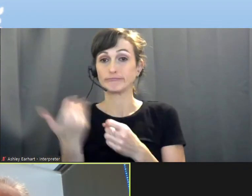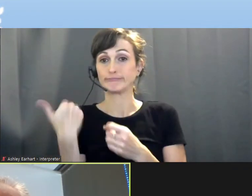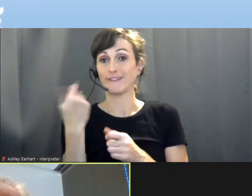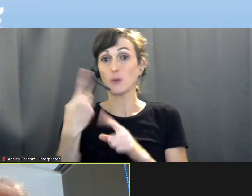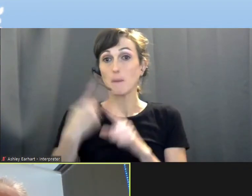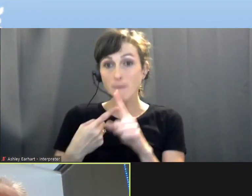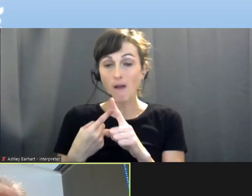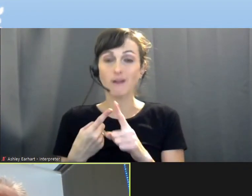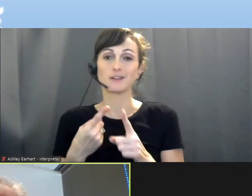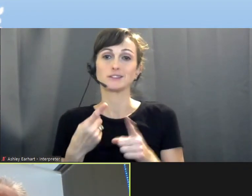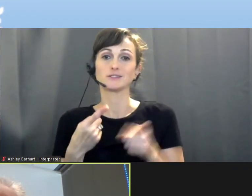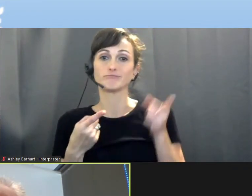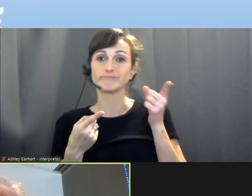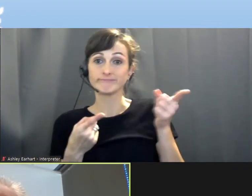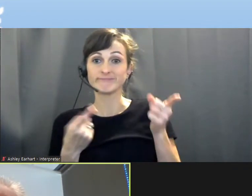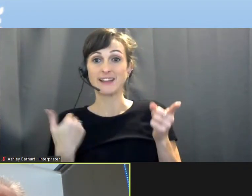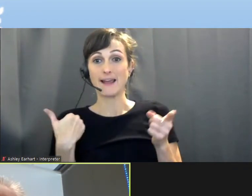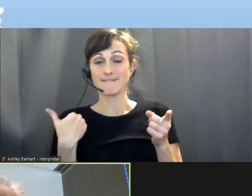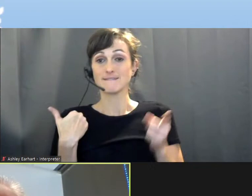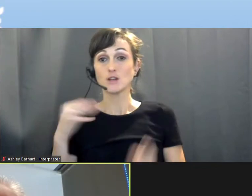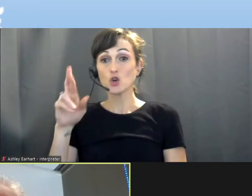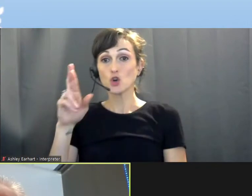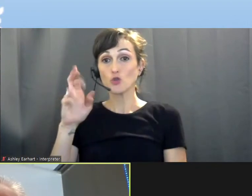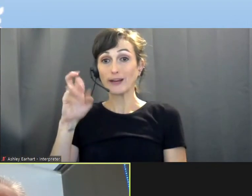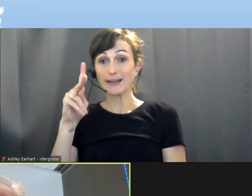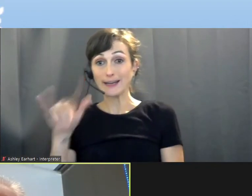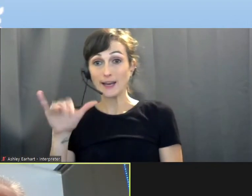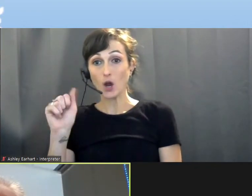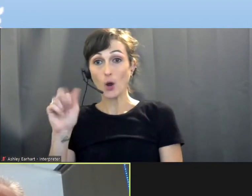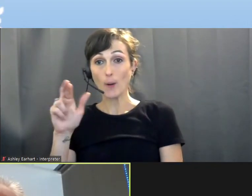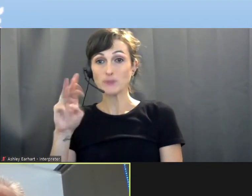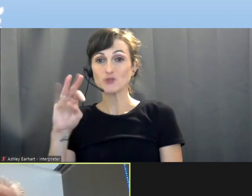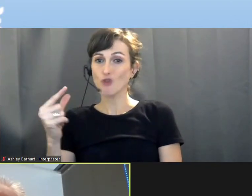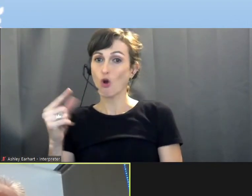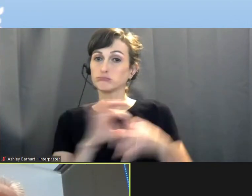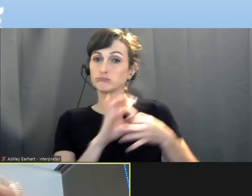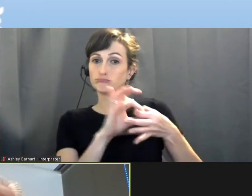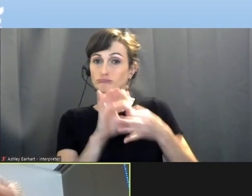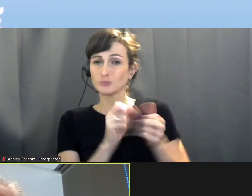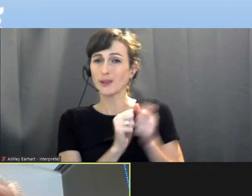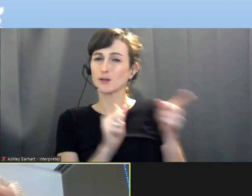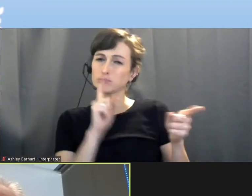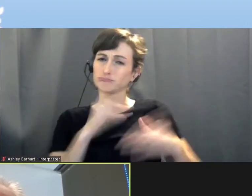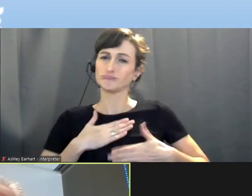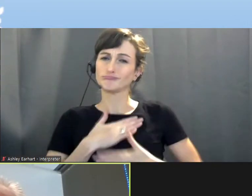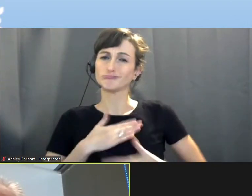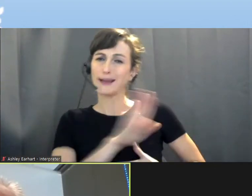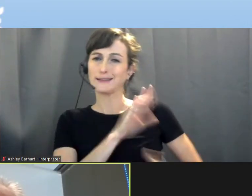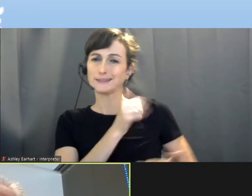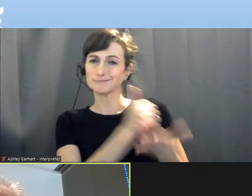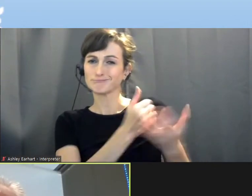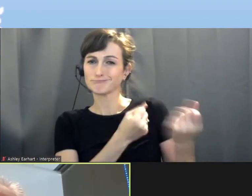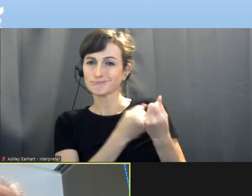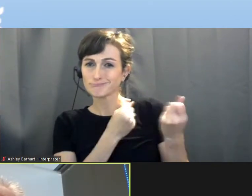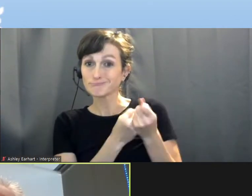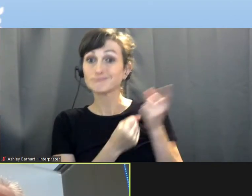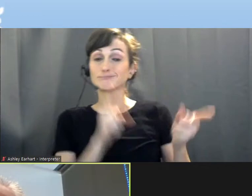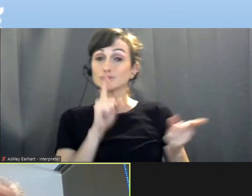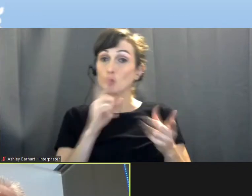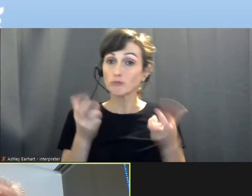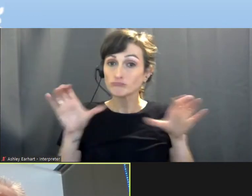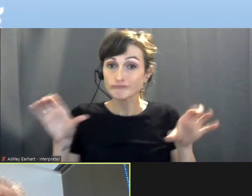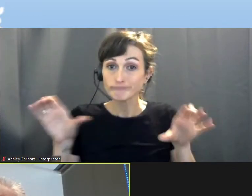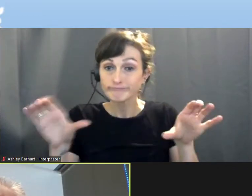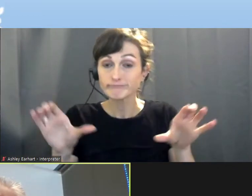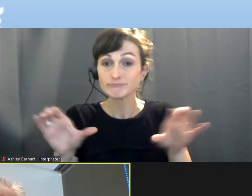of Major Ricky Armstrong, and we appreciate his help and support, we wanted to conduct an environmental test at